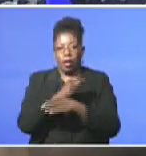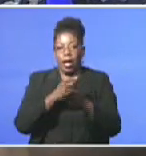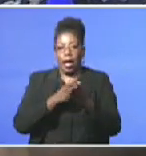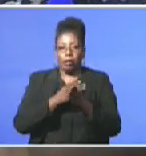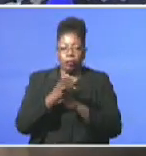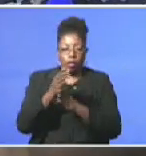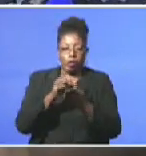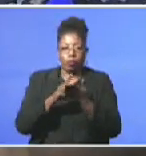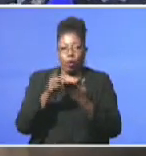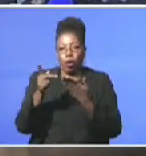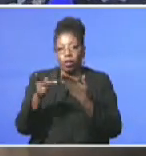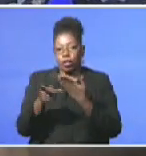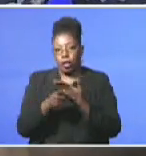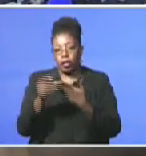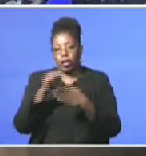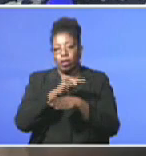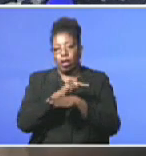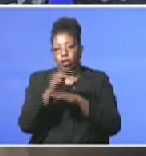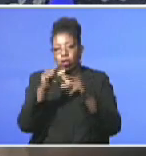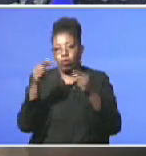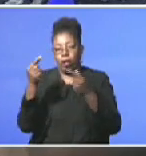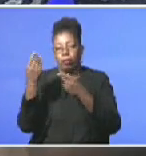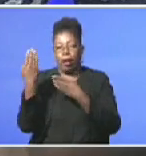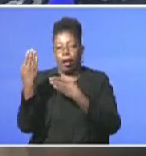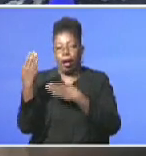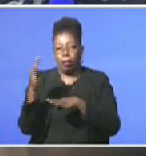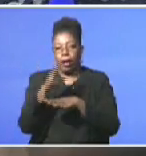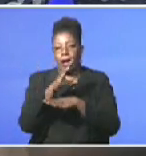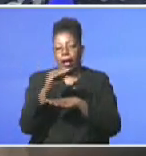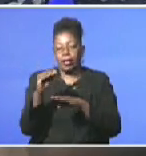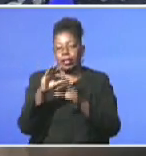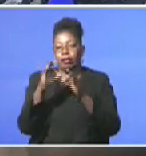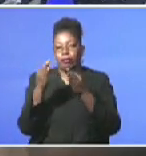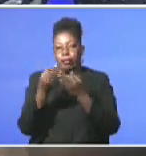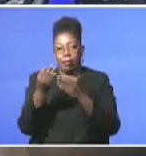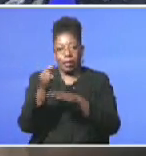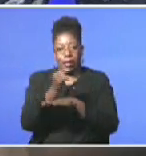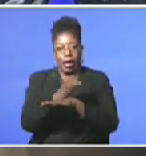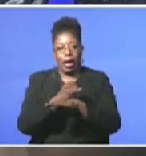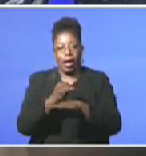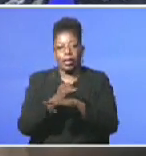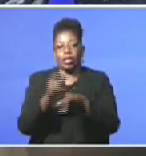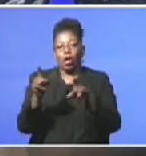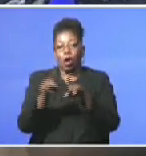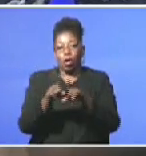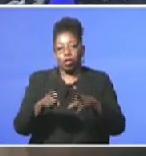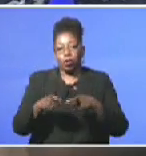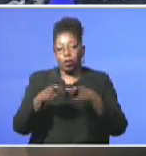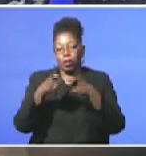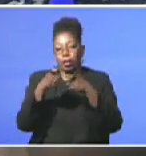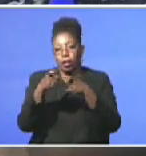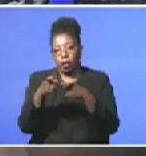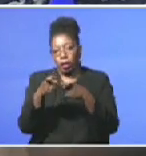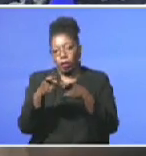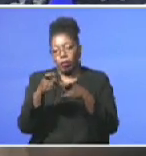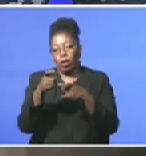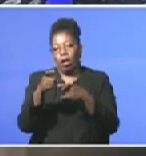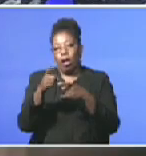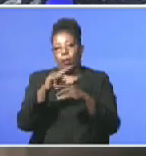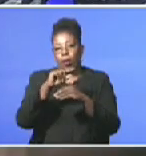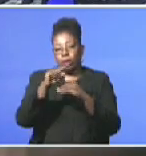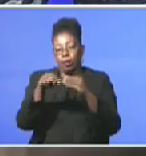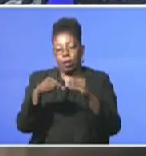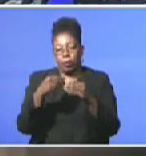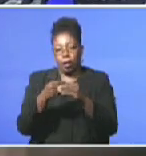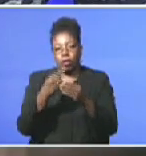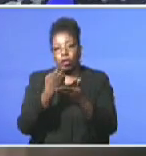projects and initiatives in New Providence, Grand Bahama, and the Family Islands. It will also provide an overview of the national economy